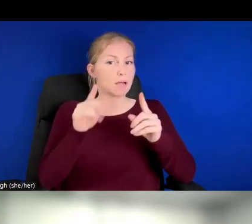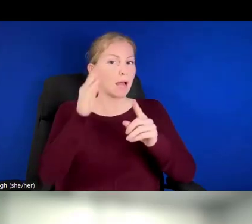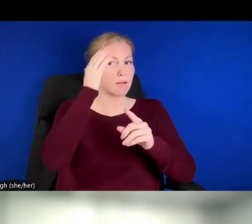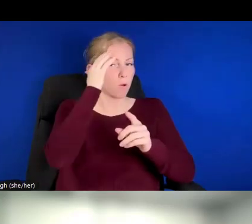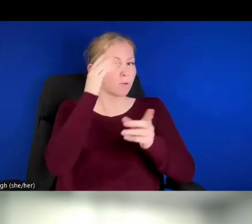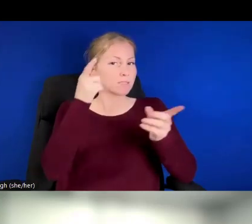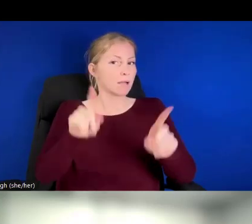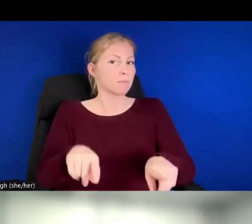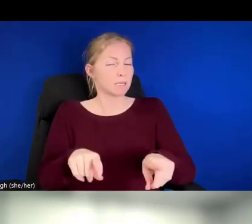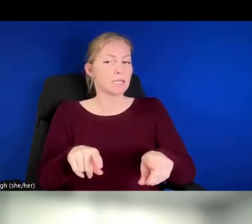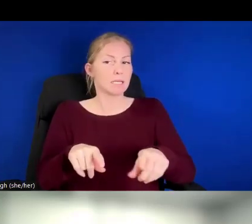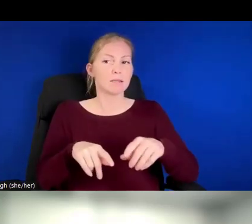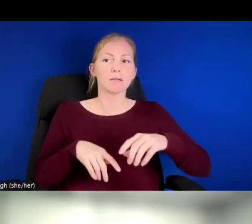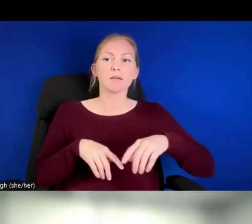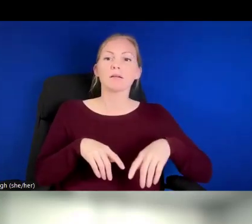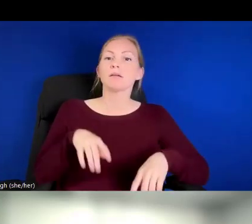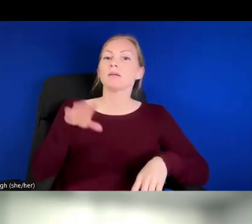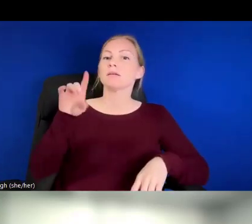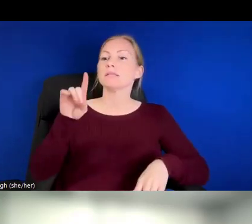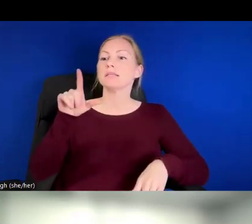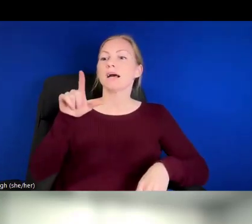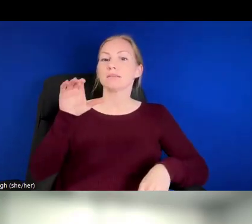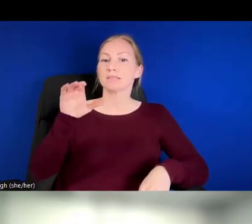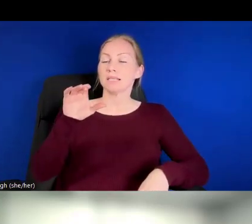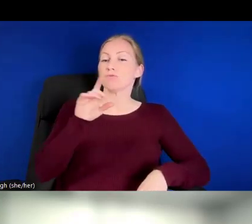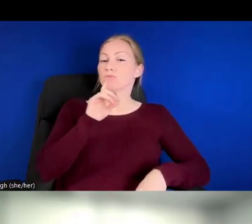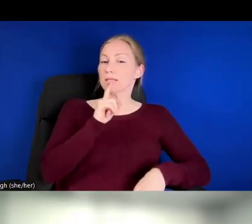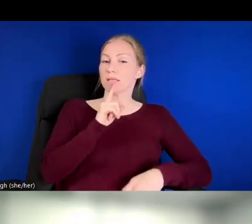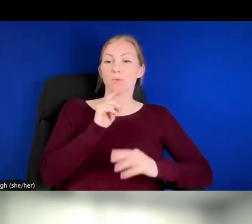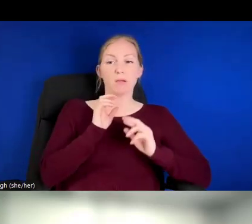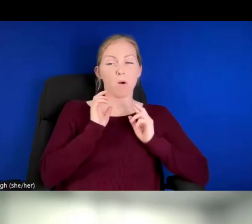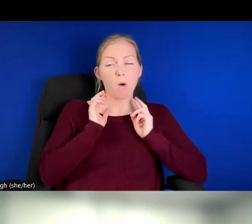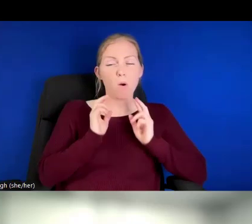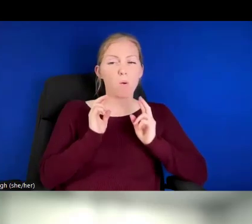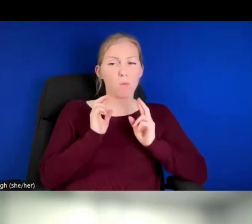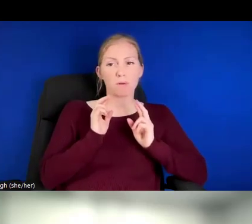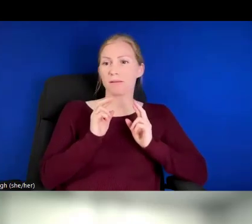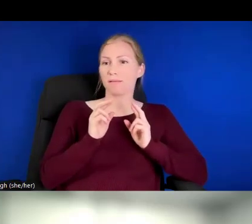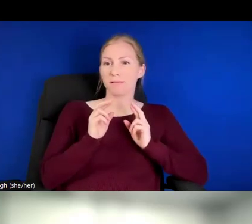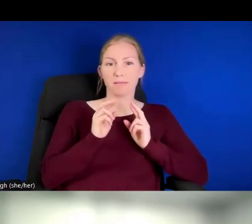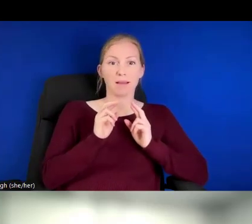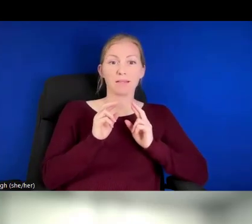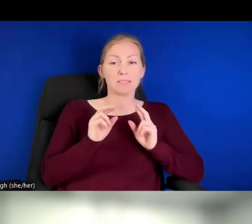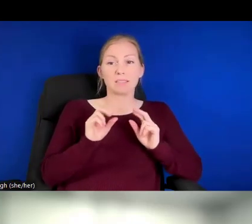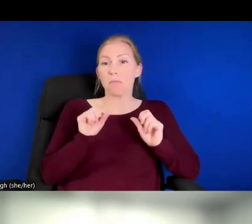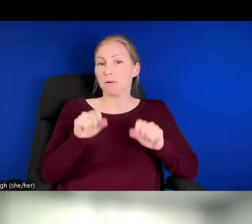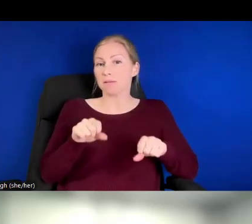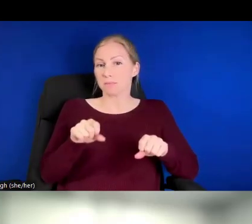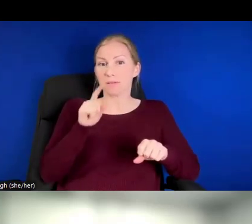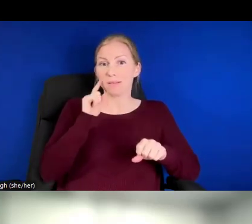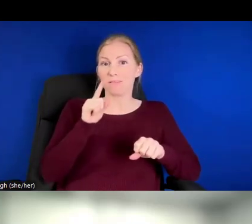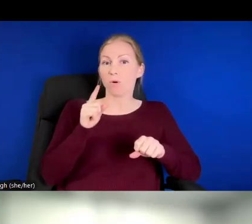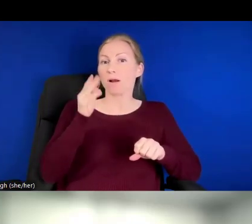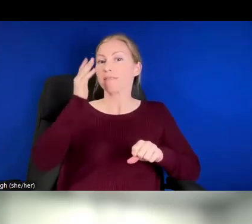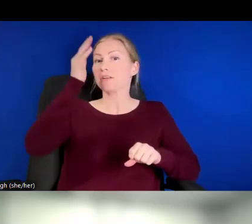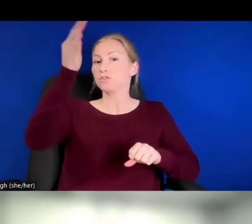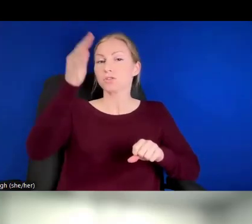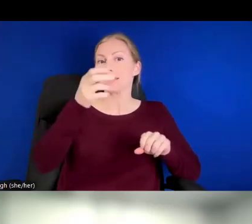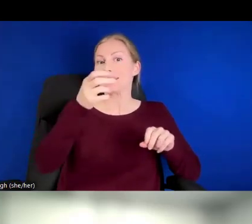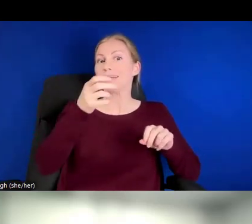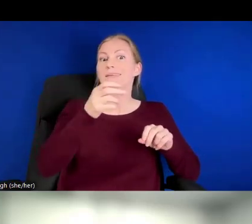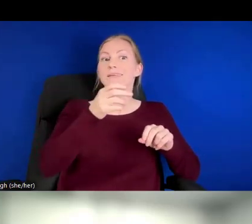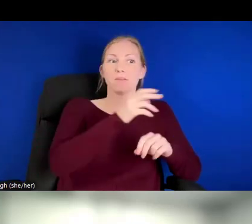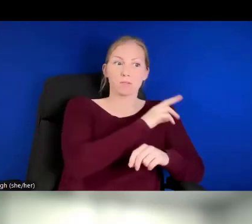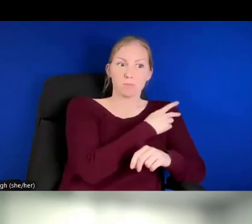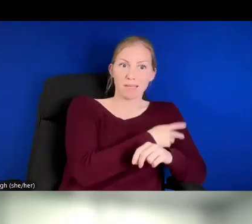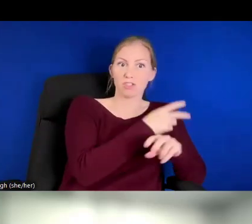So DLC deeply hopes that the prospects for the eventual transfer to the Department